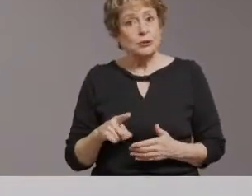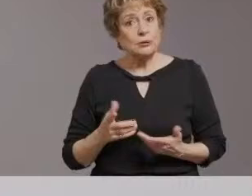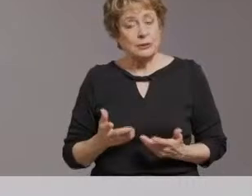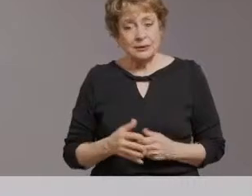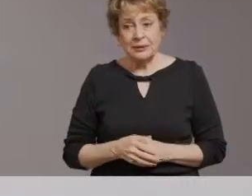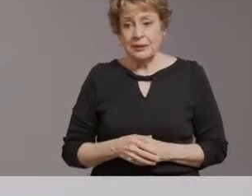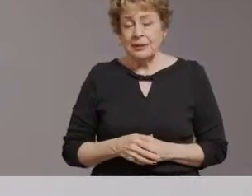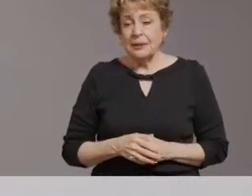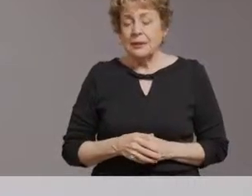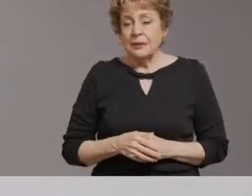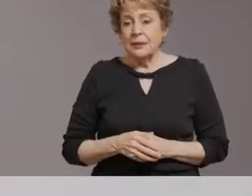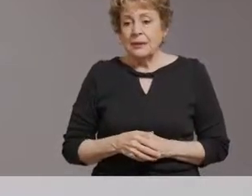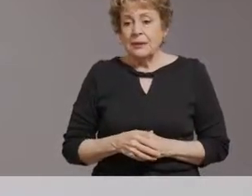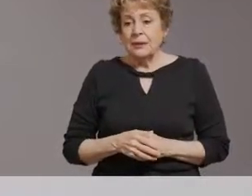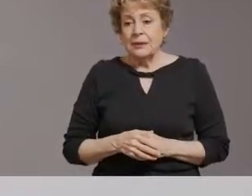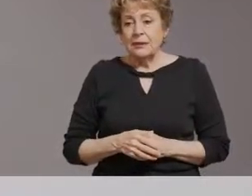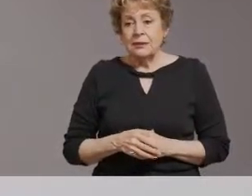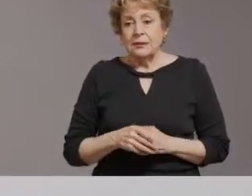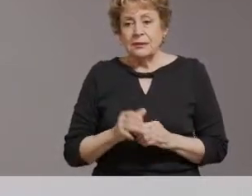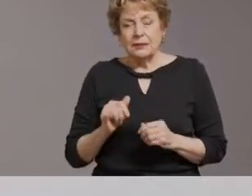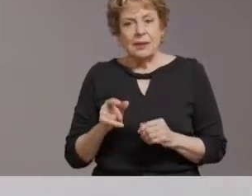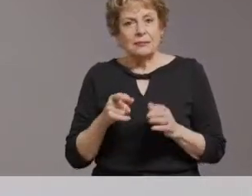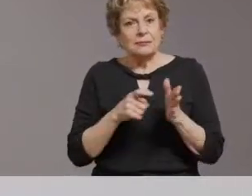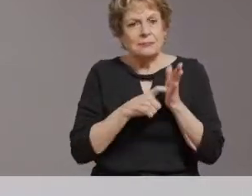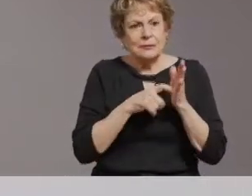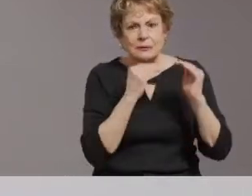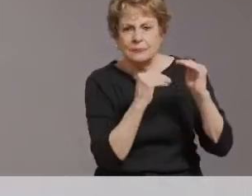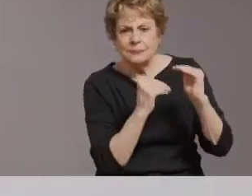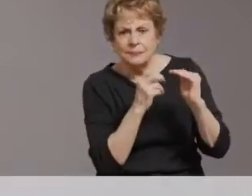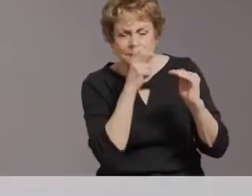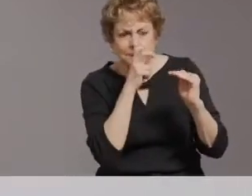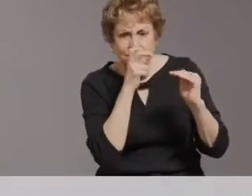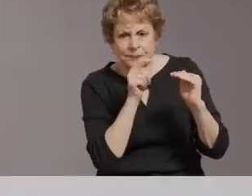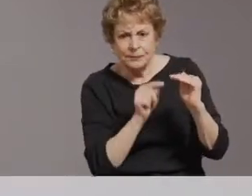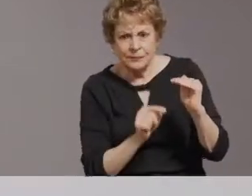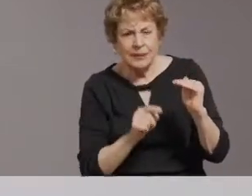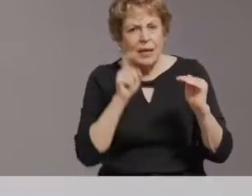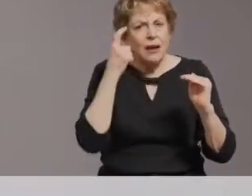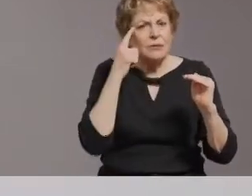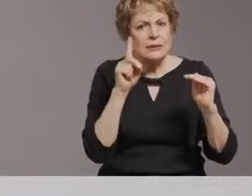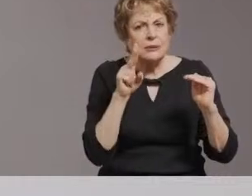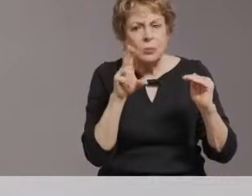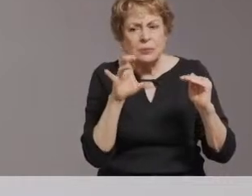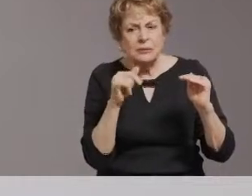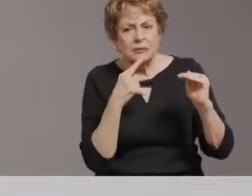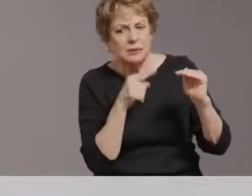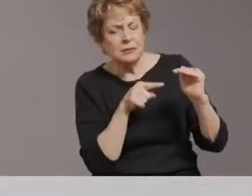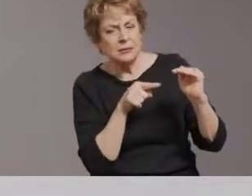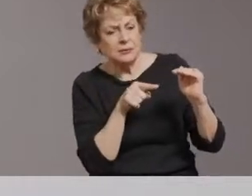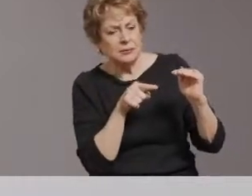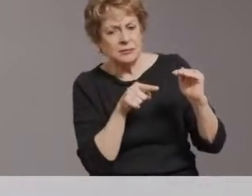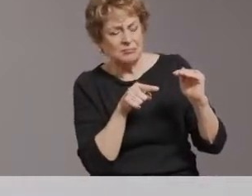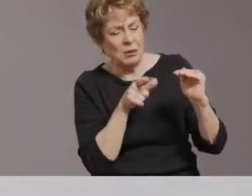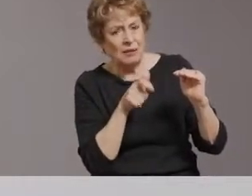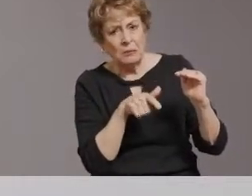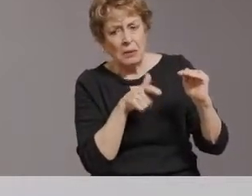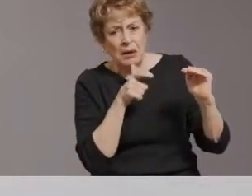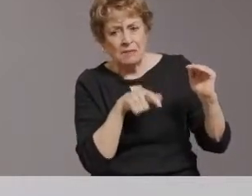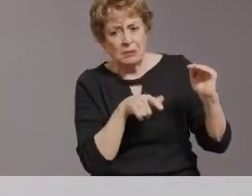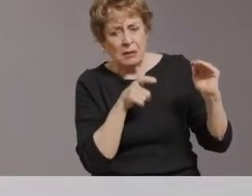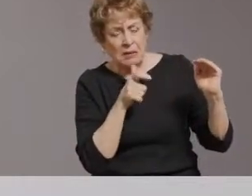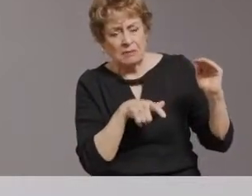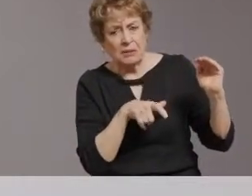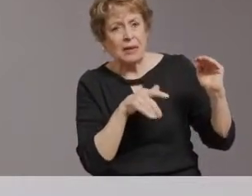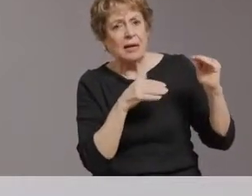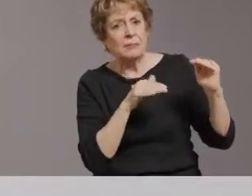mandate restrictions. So, Governor Ducey a while ago lifted the mandates, and then I think a number of cities, Tucson starting, and then Phoenix followed. I